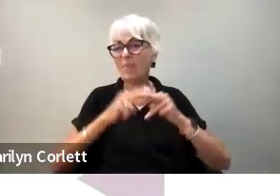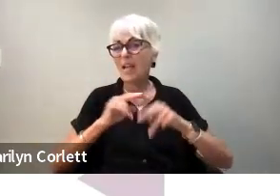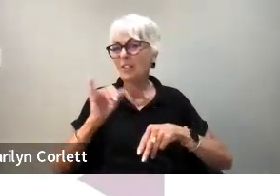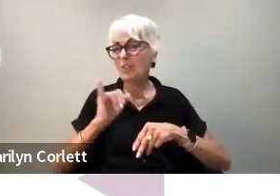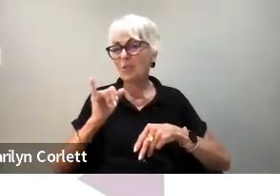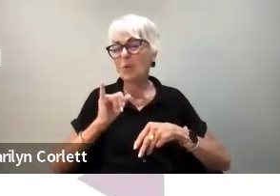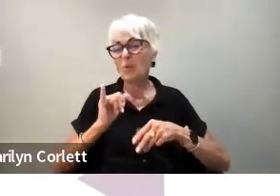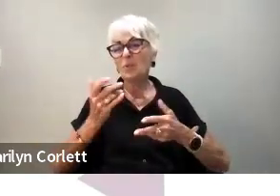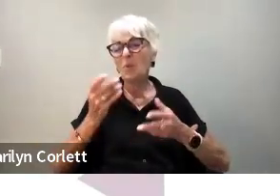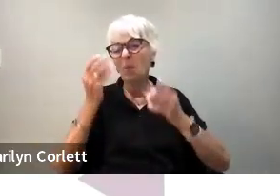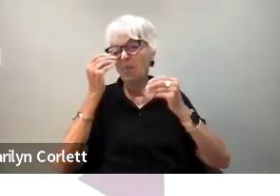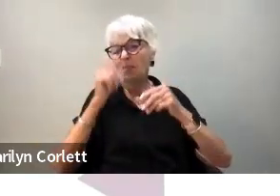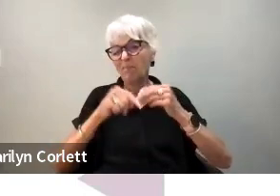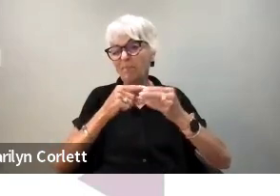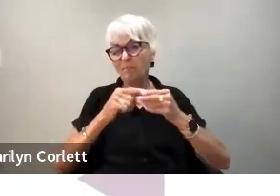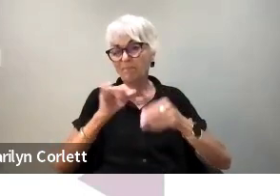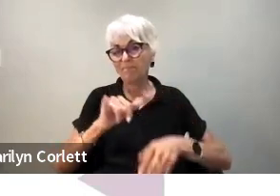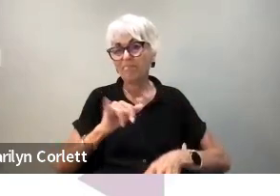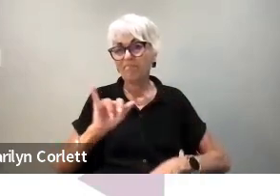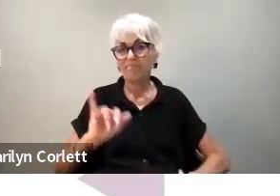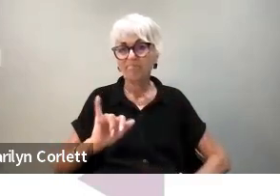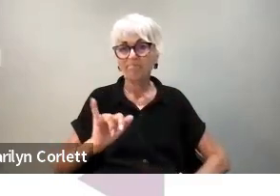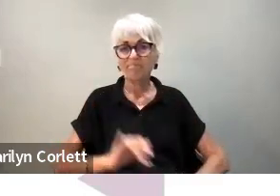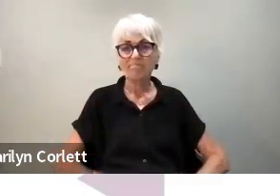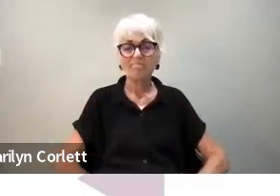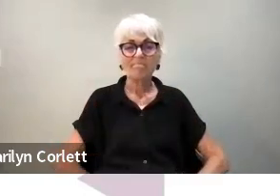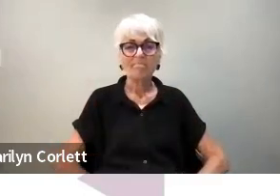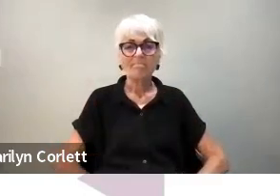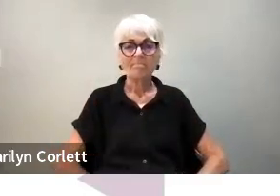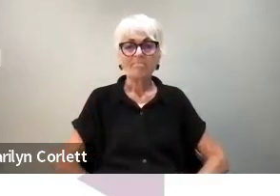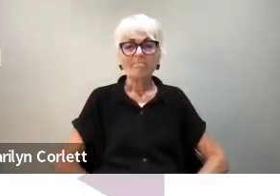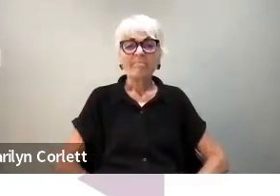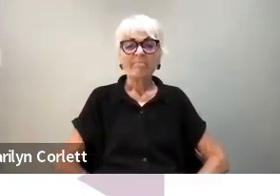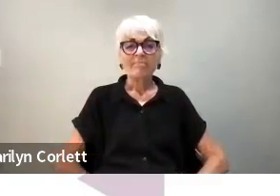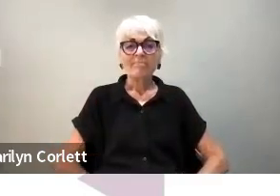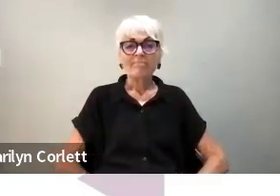something to think about too. And then on